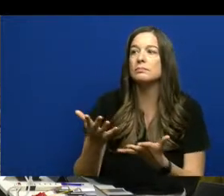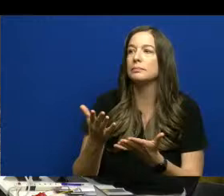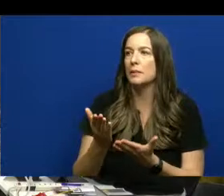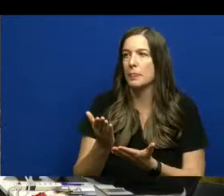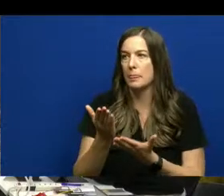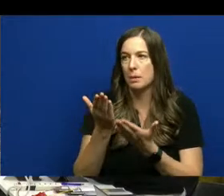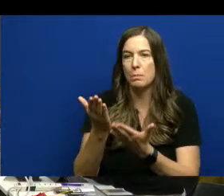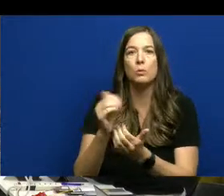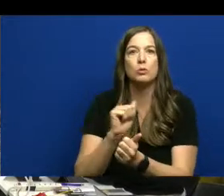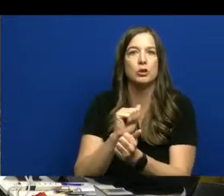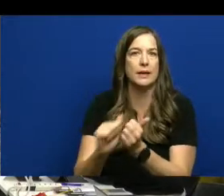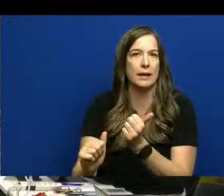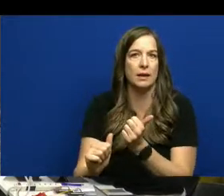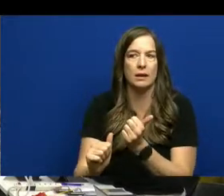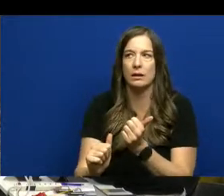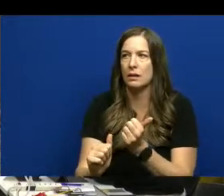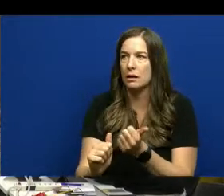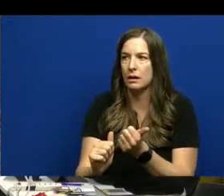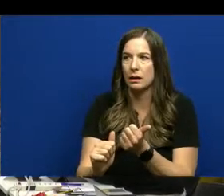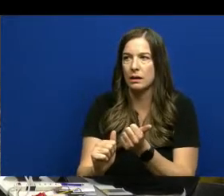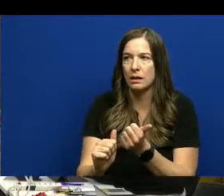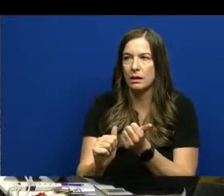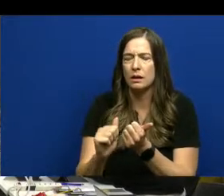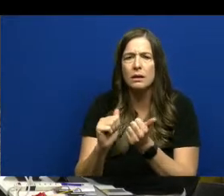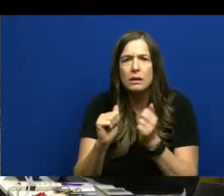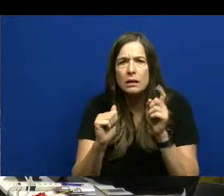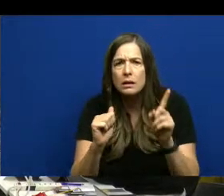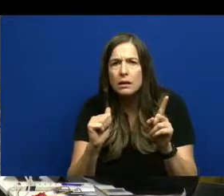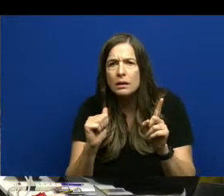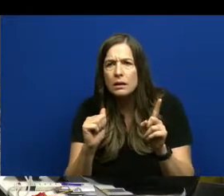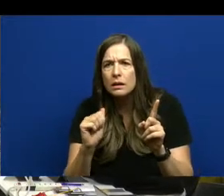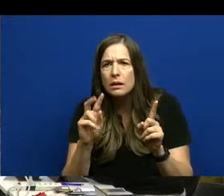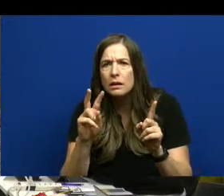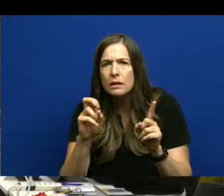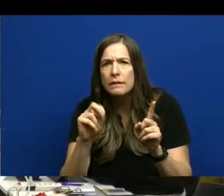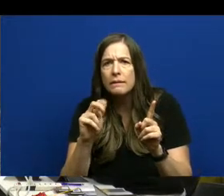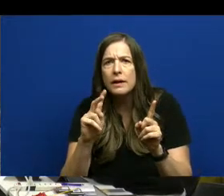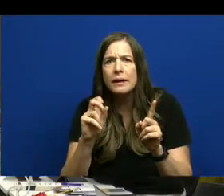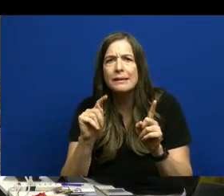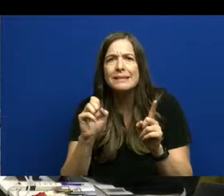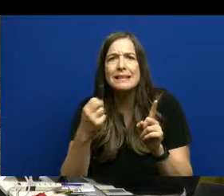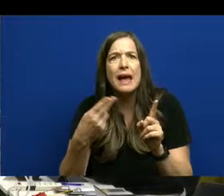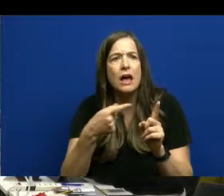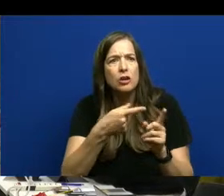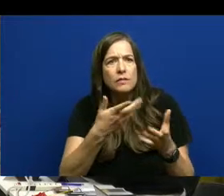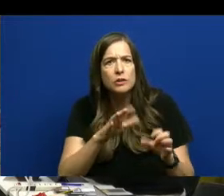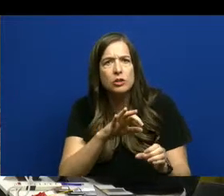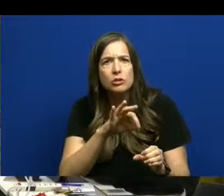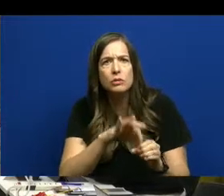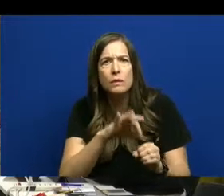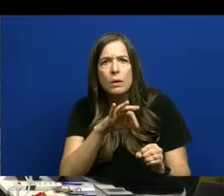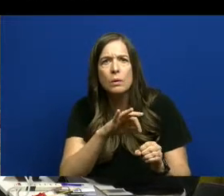motion carries. Did Commissioner Venkatesh vote?